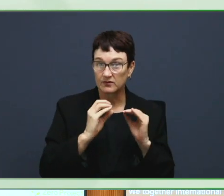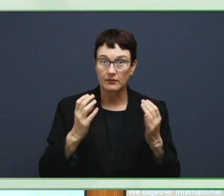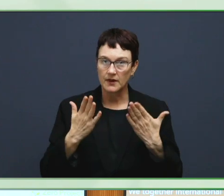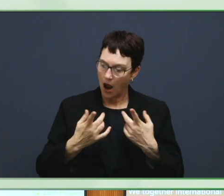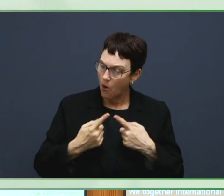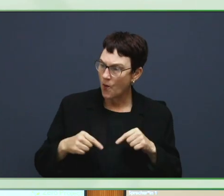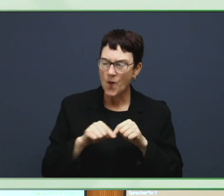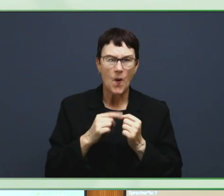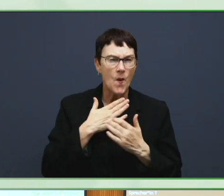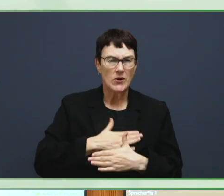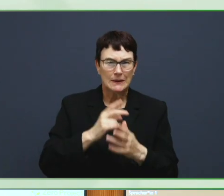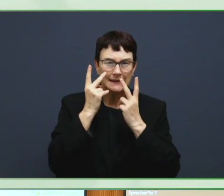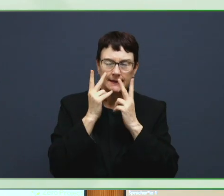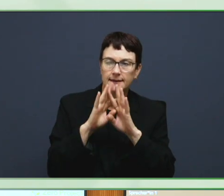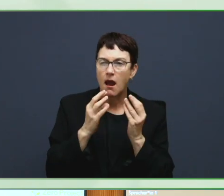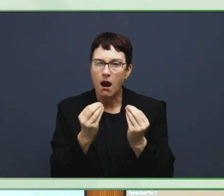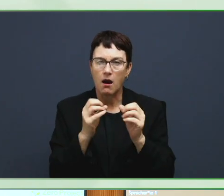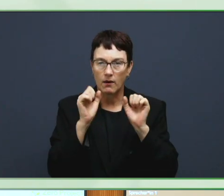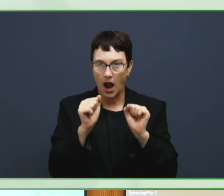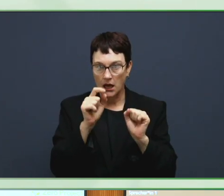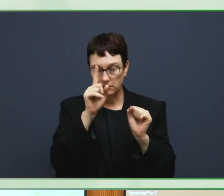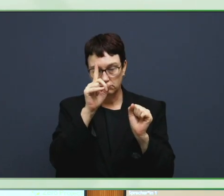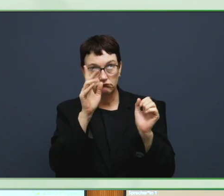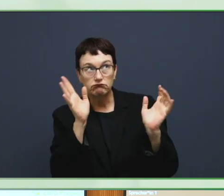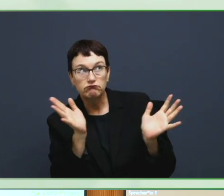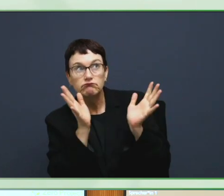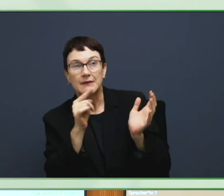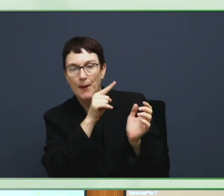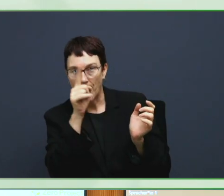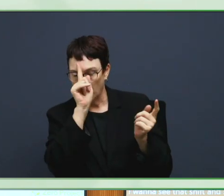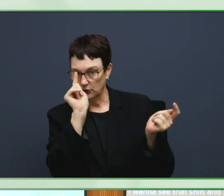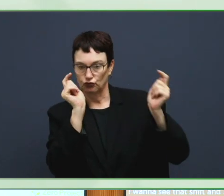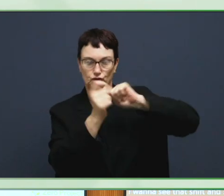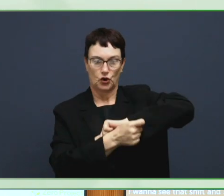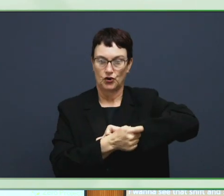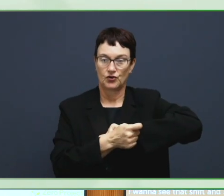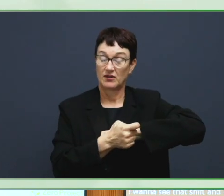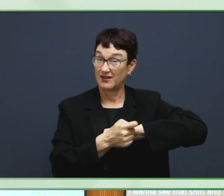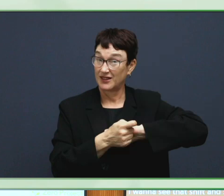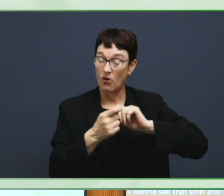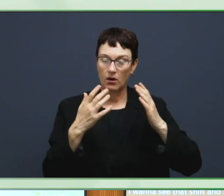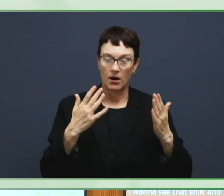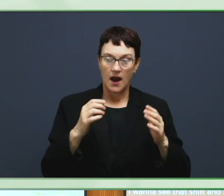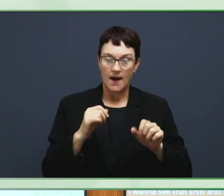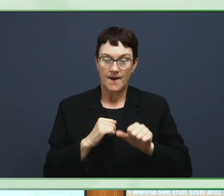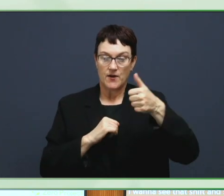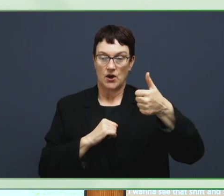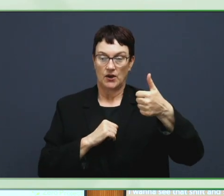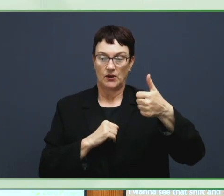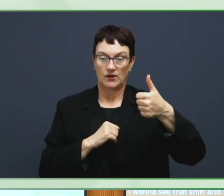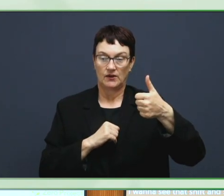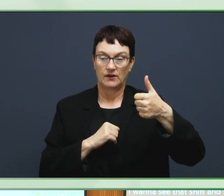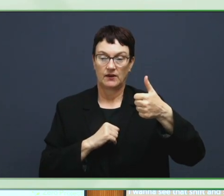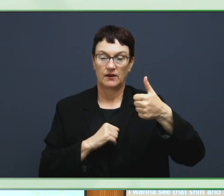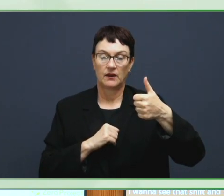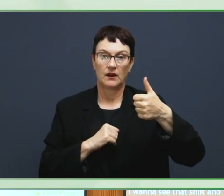see that shift. And so we're working on deploying the first ever fund for founders with disabilities,